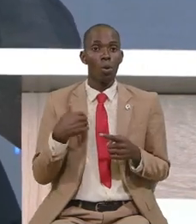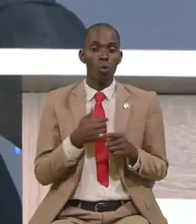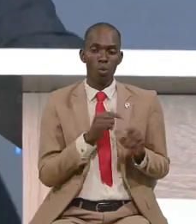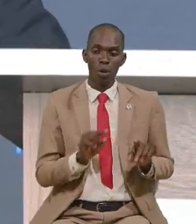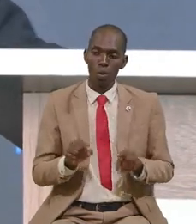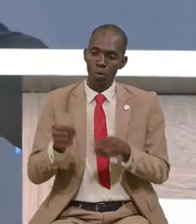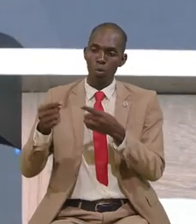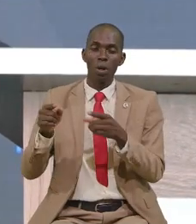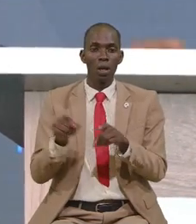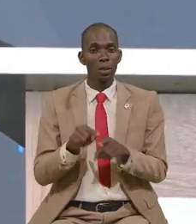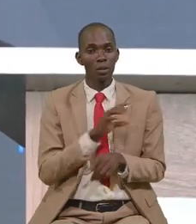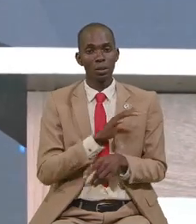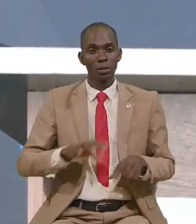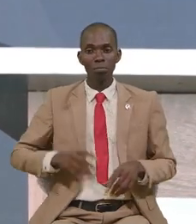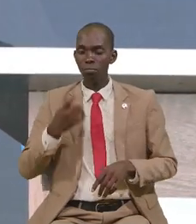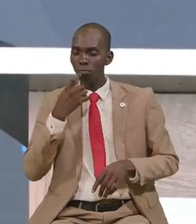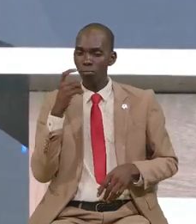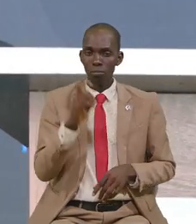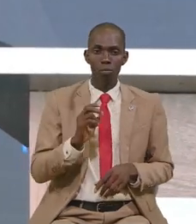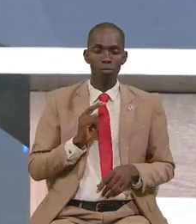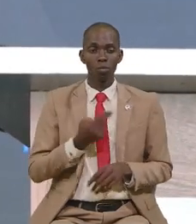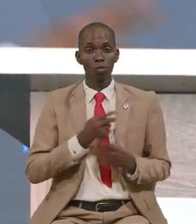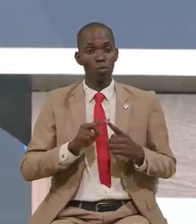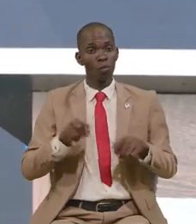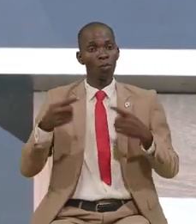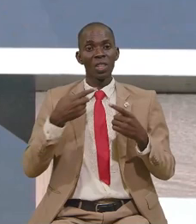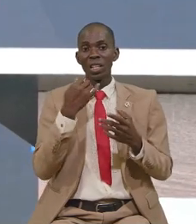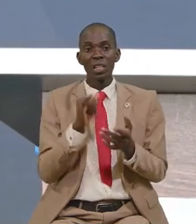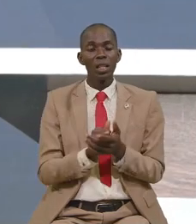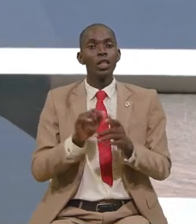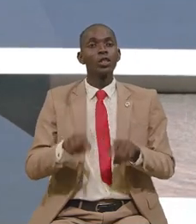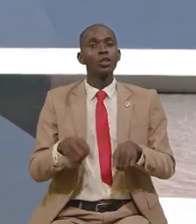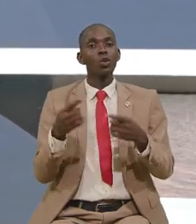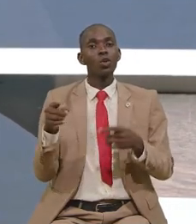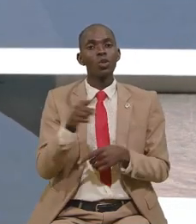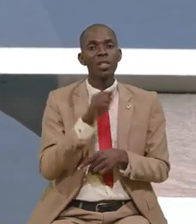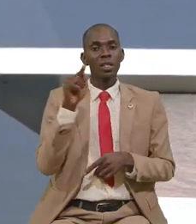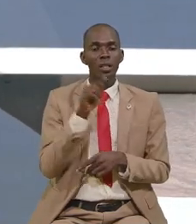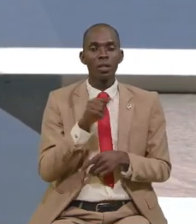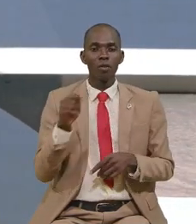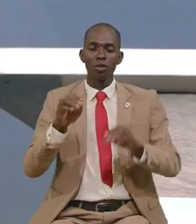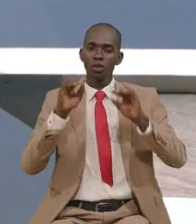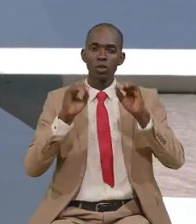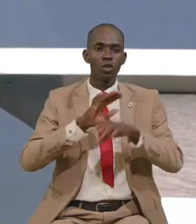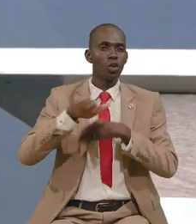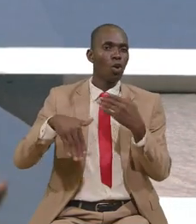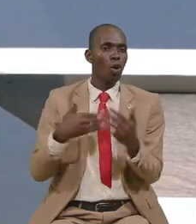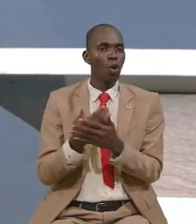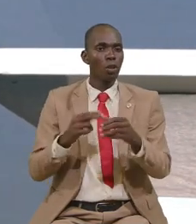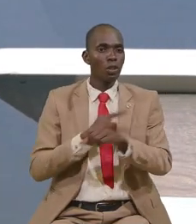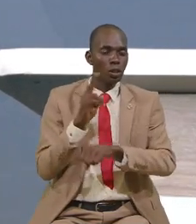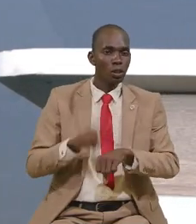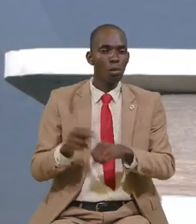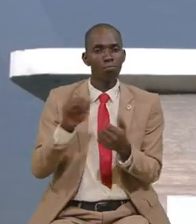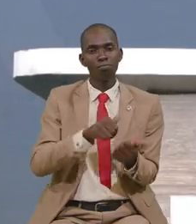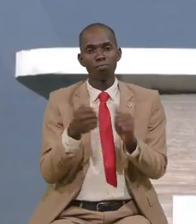commanded for us to go, he says, go ye therefore and teach all nations, baptizing them in the